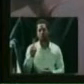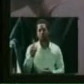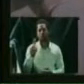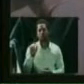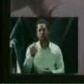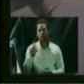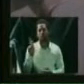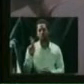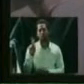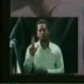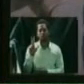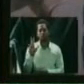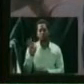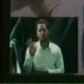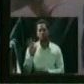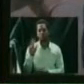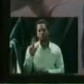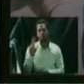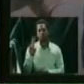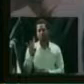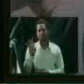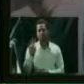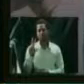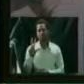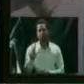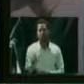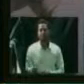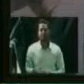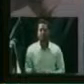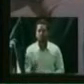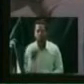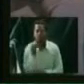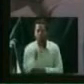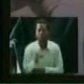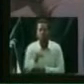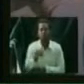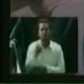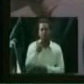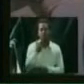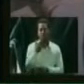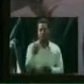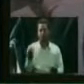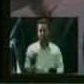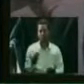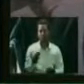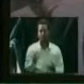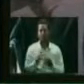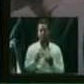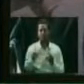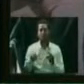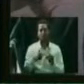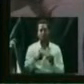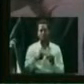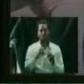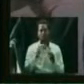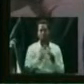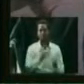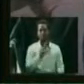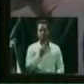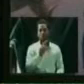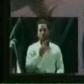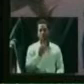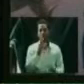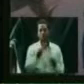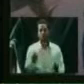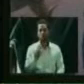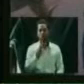Knoxville 37923. Good evening. I'm speaking to you today on the matter of Resolution 203, the retroactive